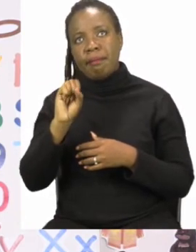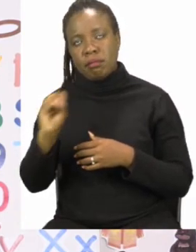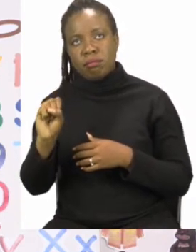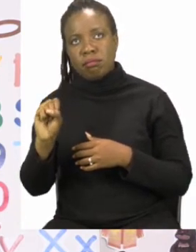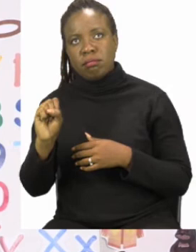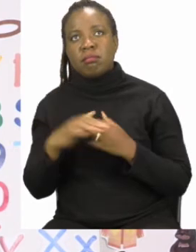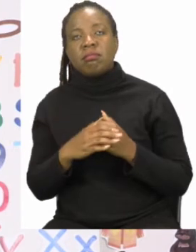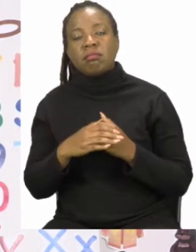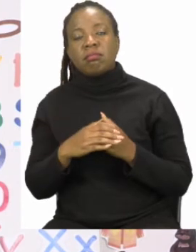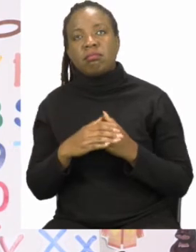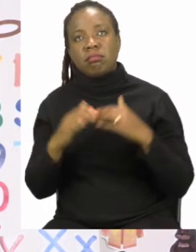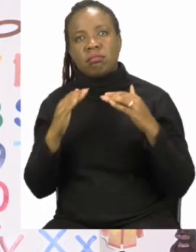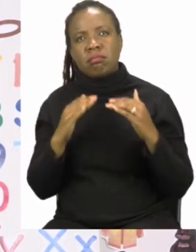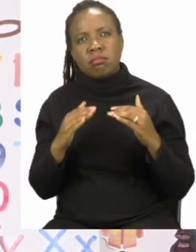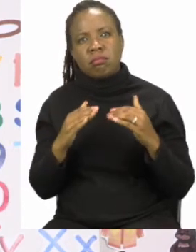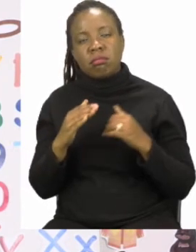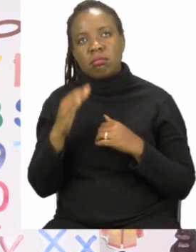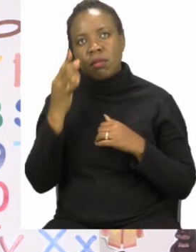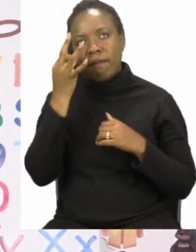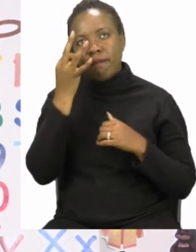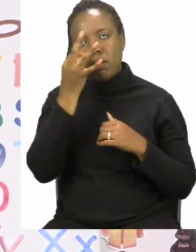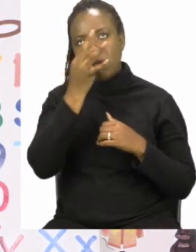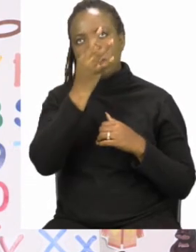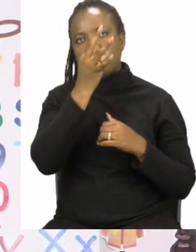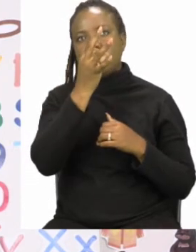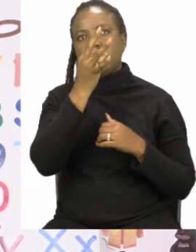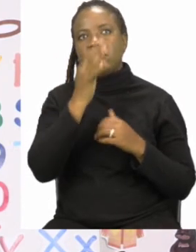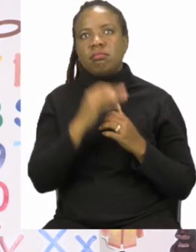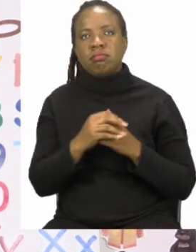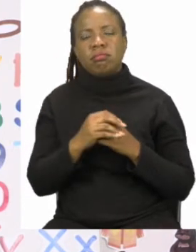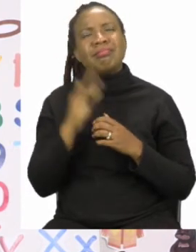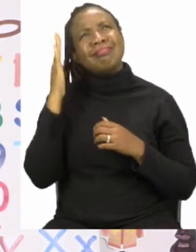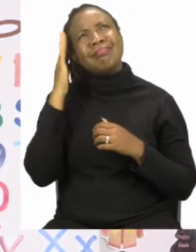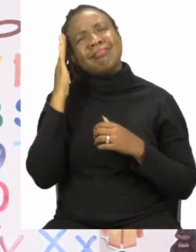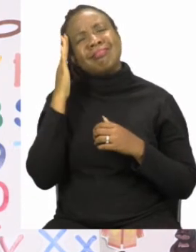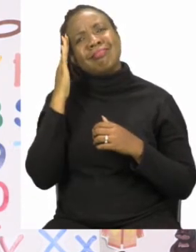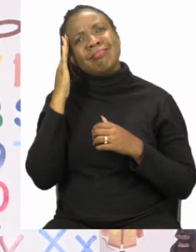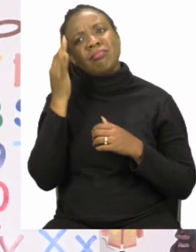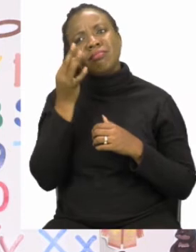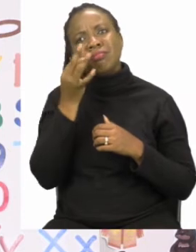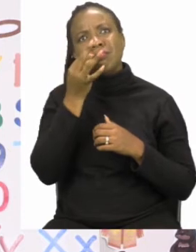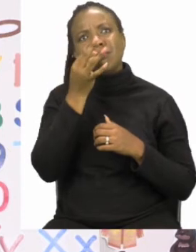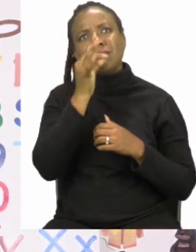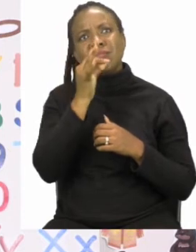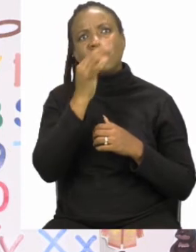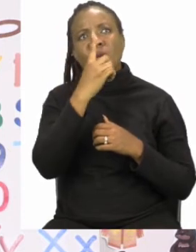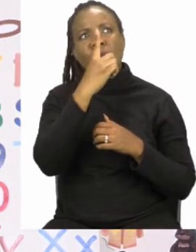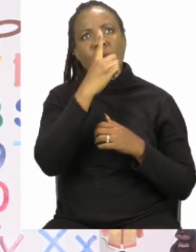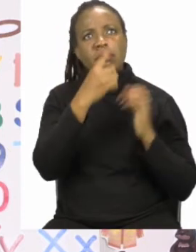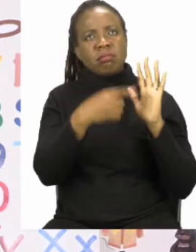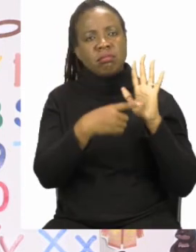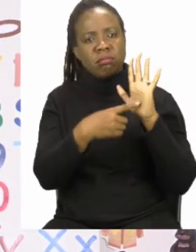The next one is the word flower. Now we know this flower. This type of flower is the one that